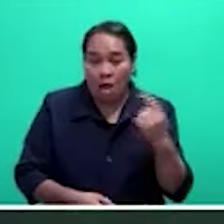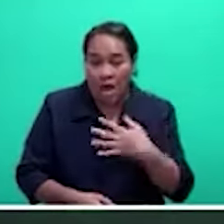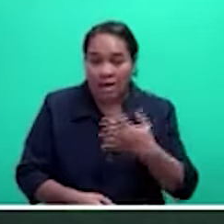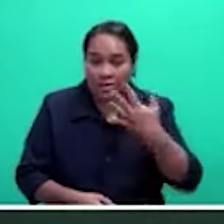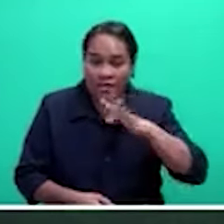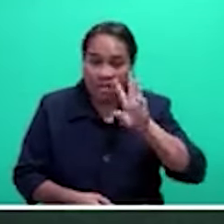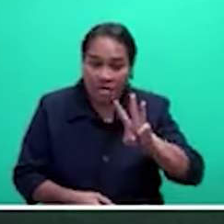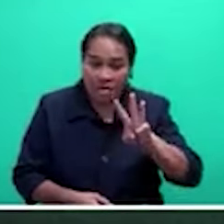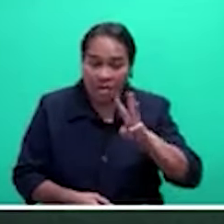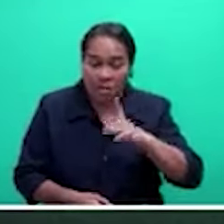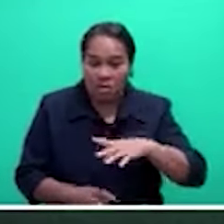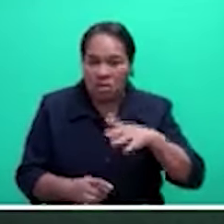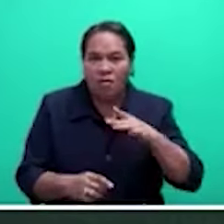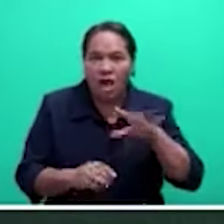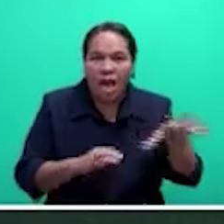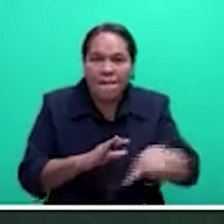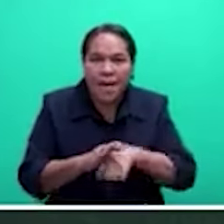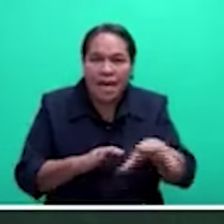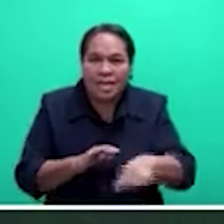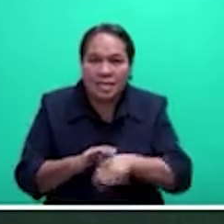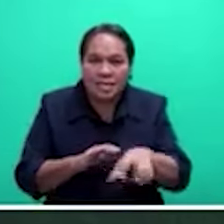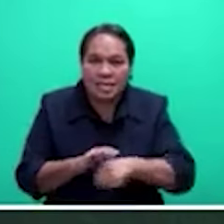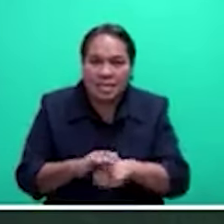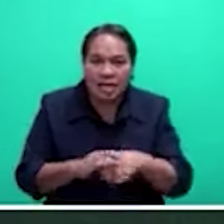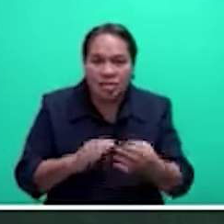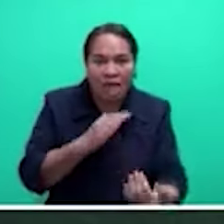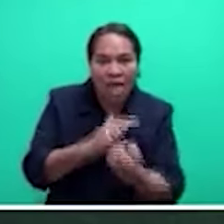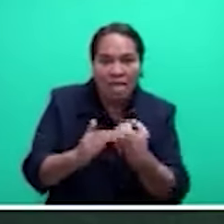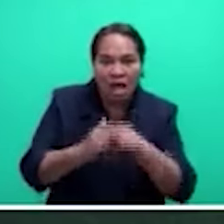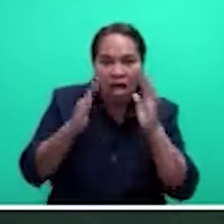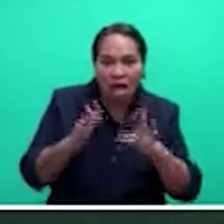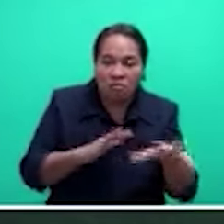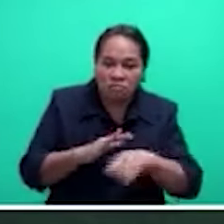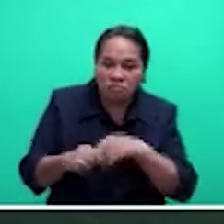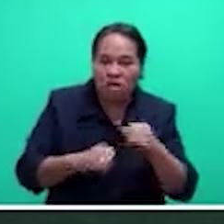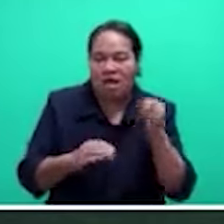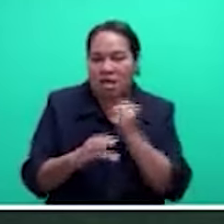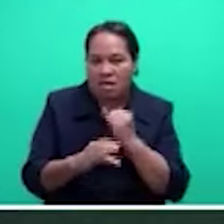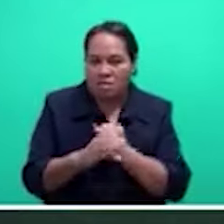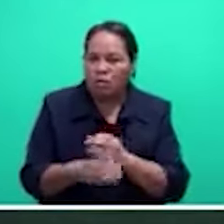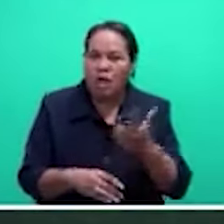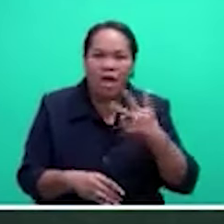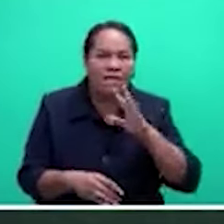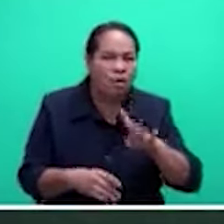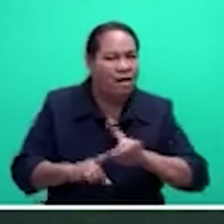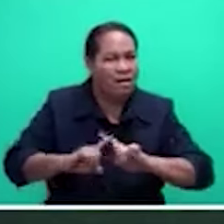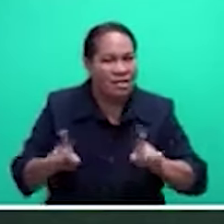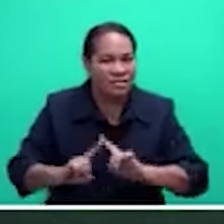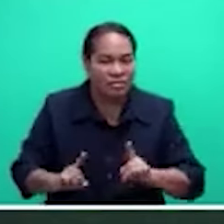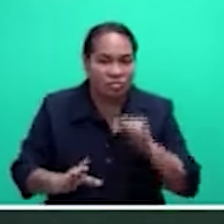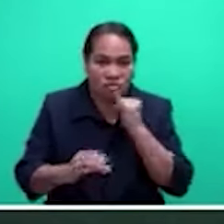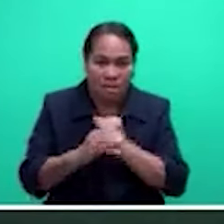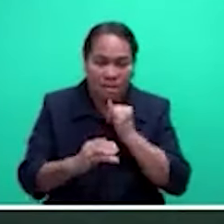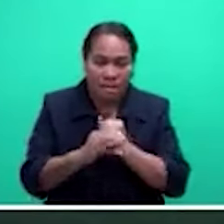and aggravated burglary, 138 cases, and criminal intimidation, 84 cases. Mr. Speaker,